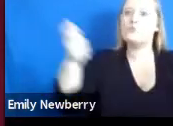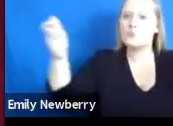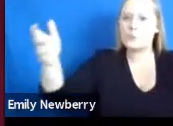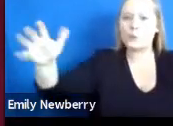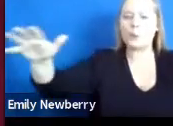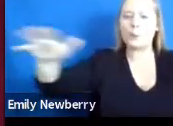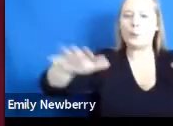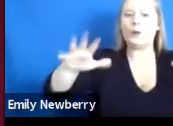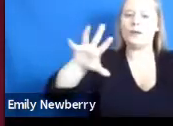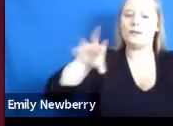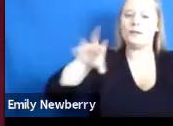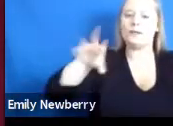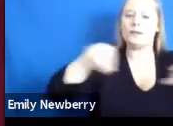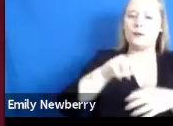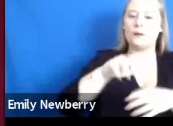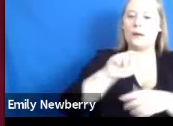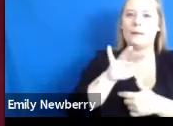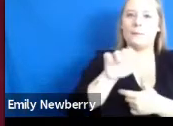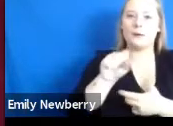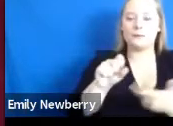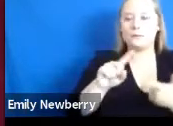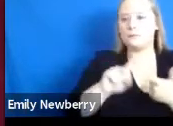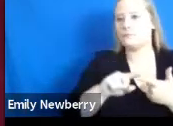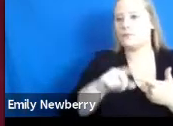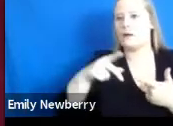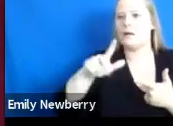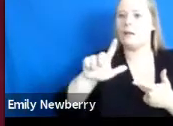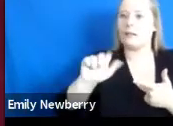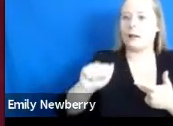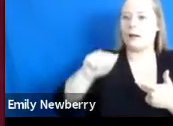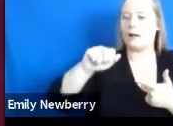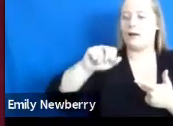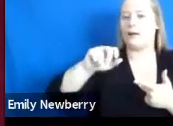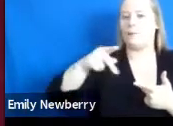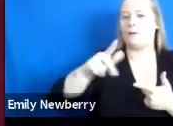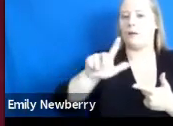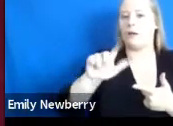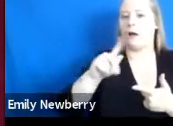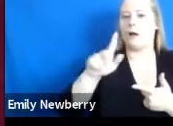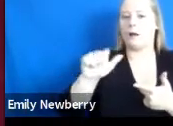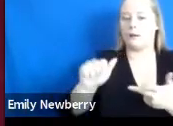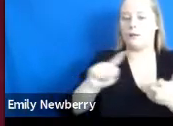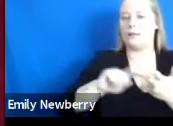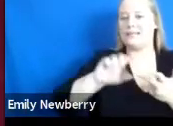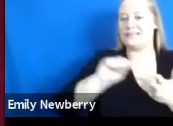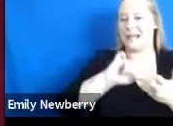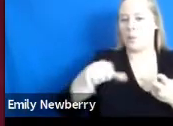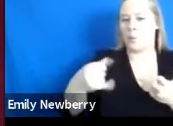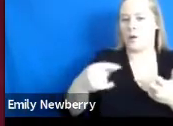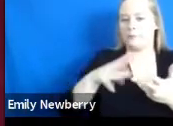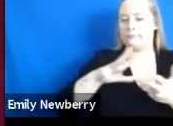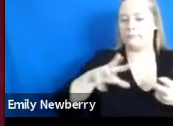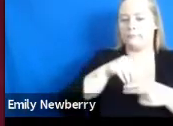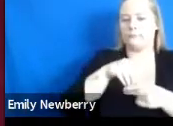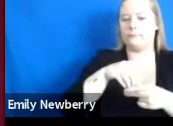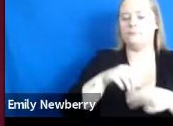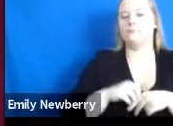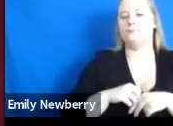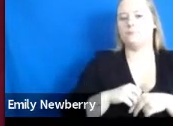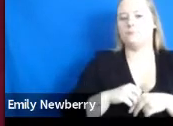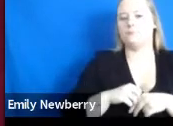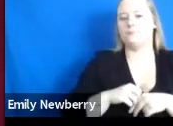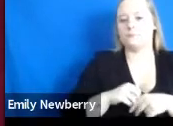Animus, the La Plata, and the San Juan. And the area that